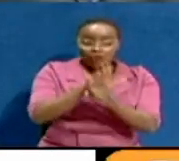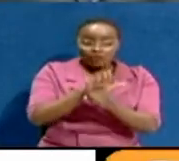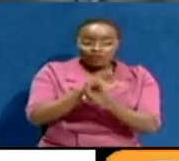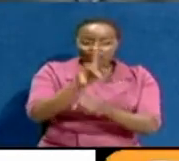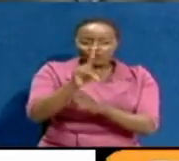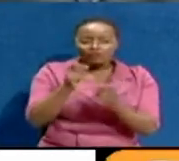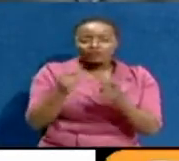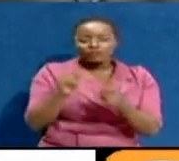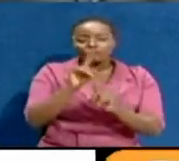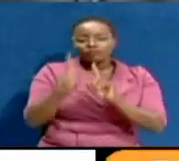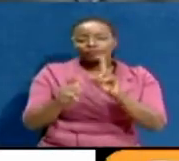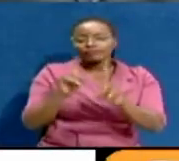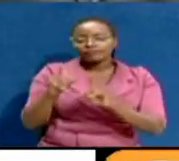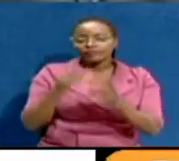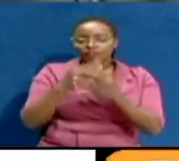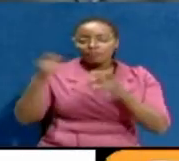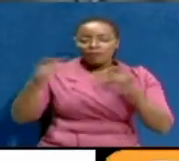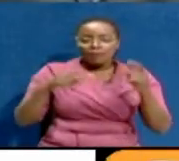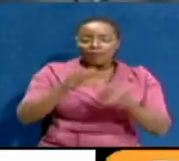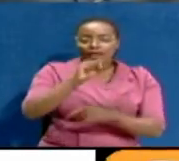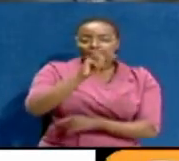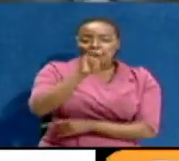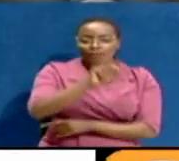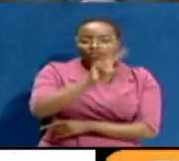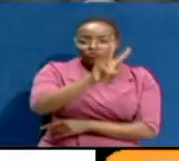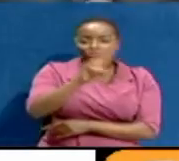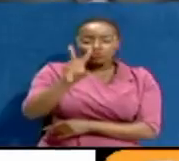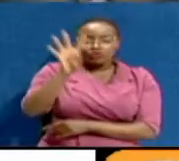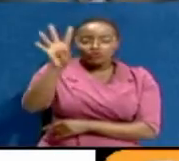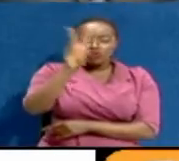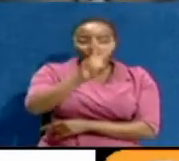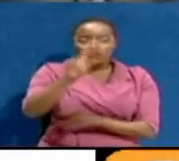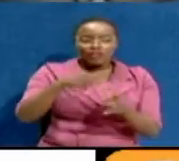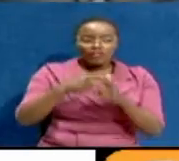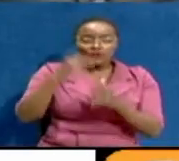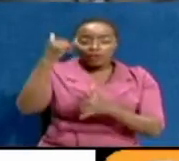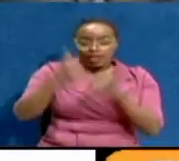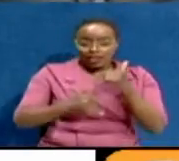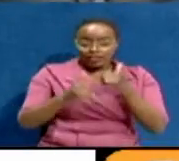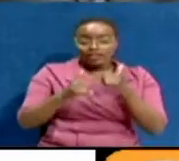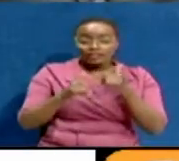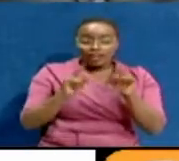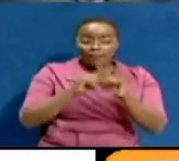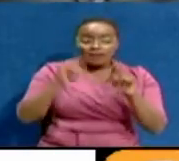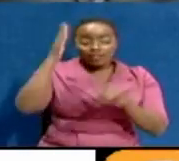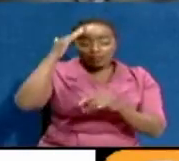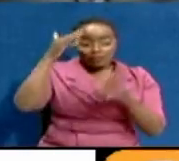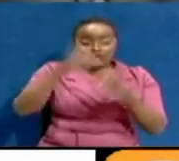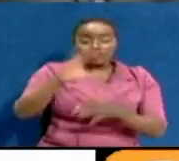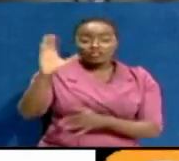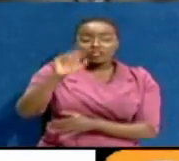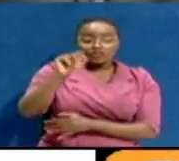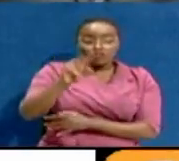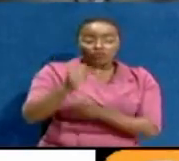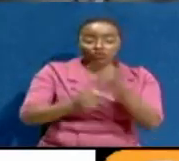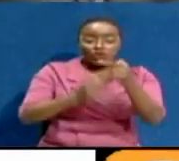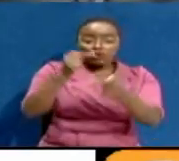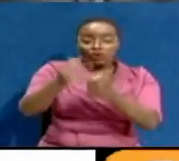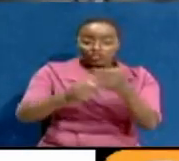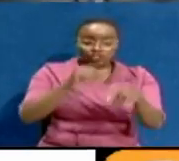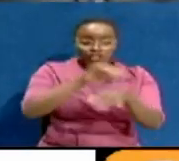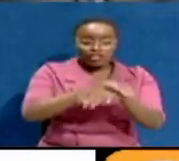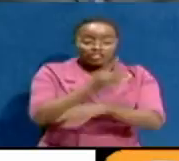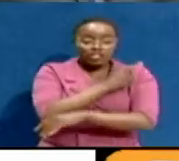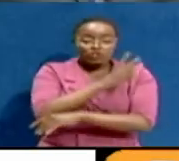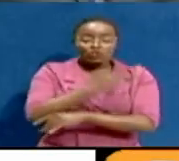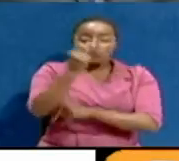So let me take a few more questions, some coming in via SMS 22422, and then we'll have to wrap it up there. But remember, here at Citizen, we'll keep